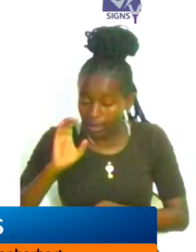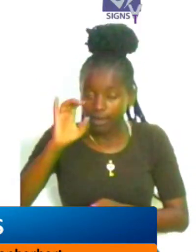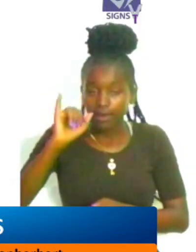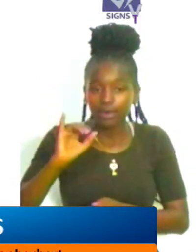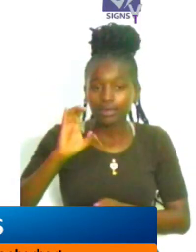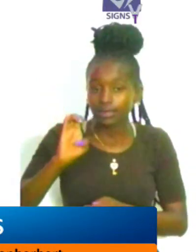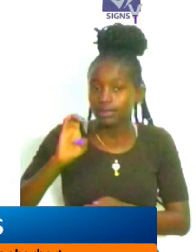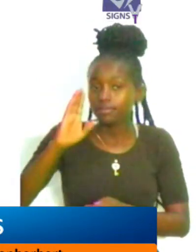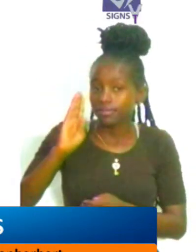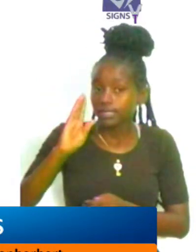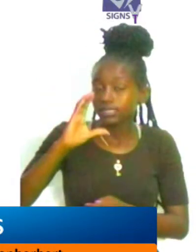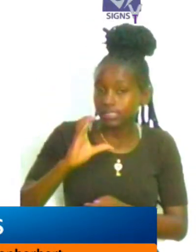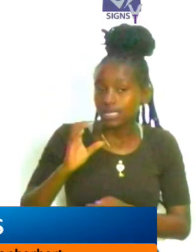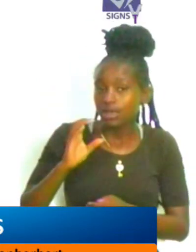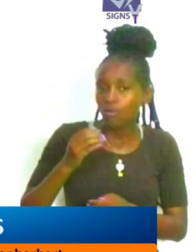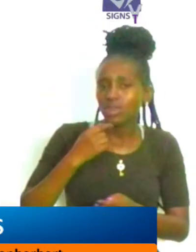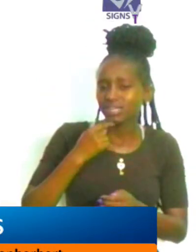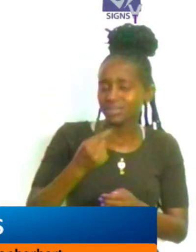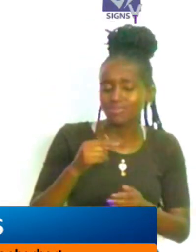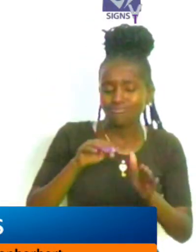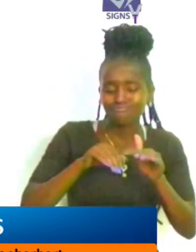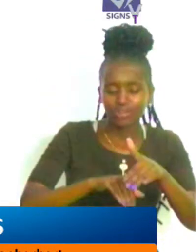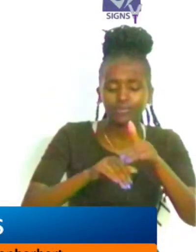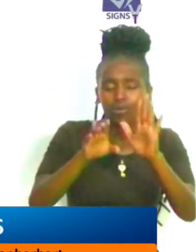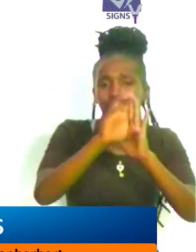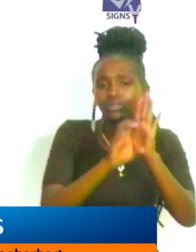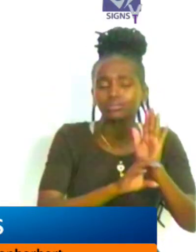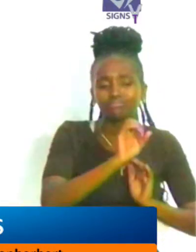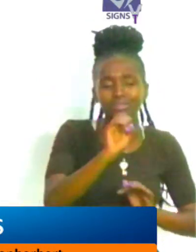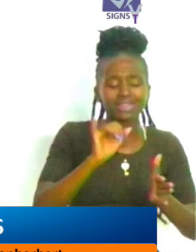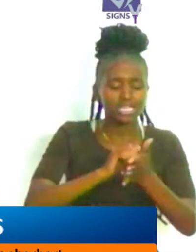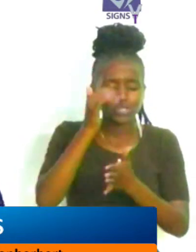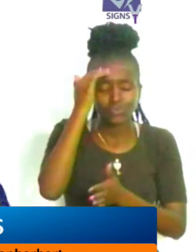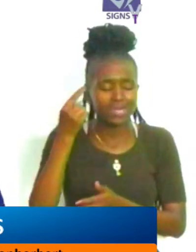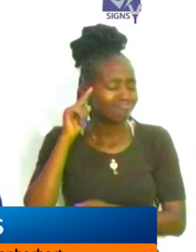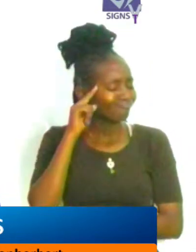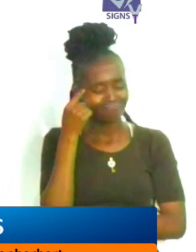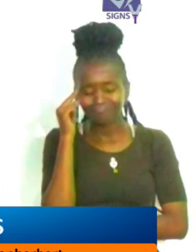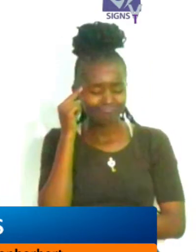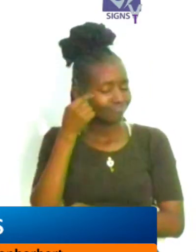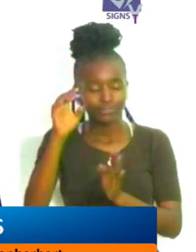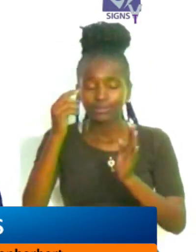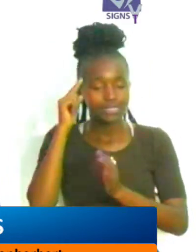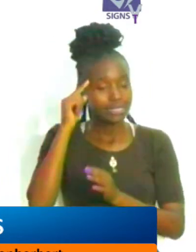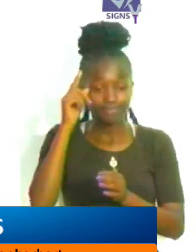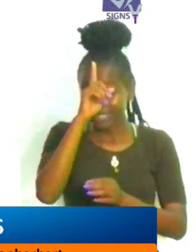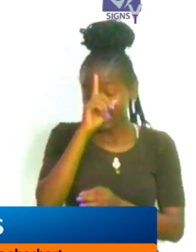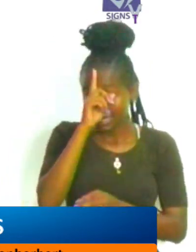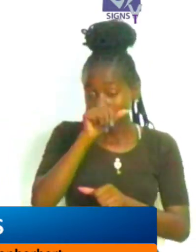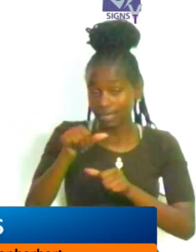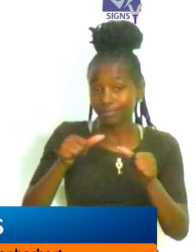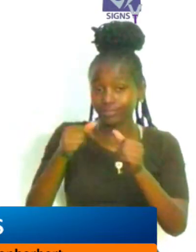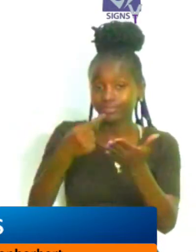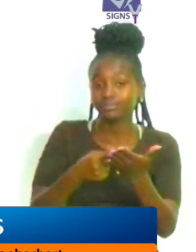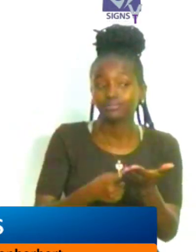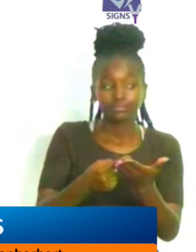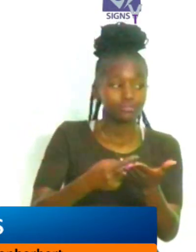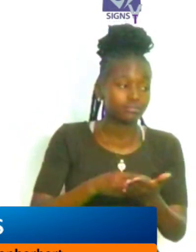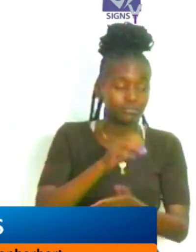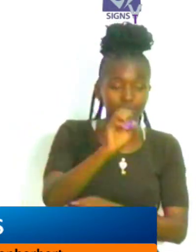Constitution. We think they are not serious about dialogue. And the simple question is, you say you